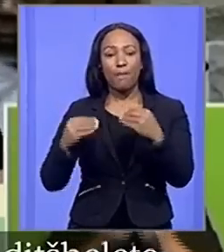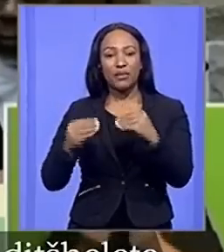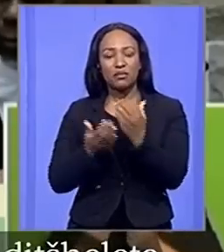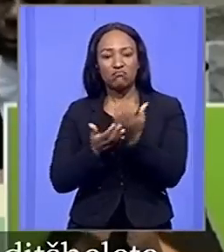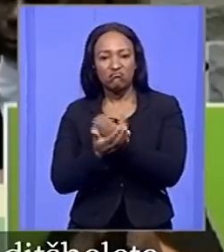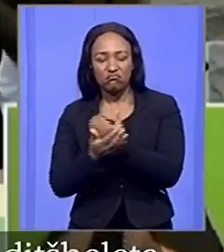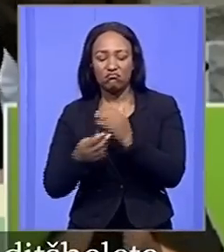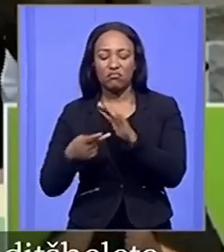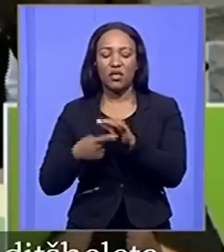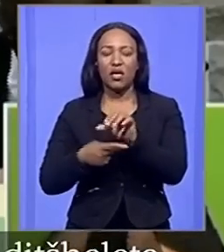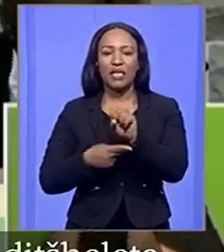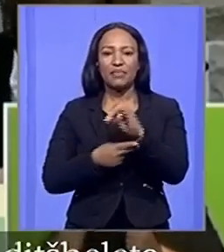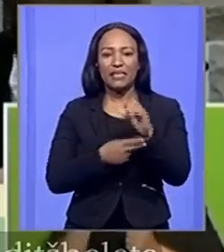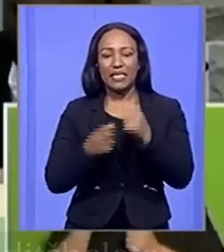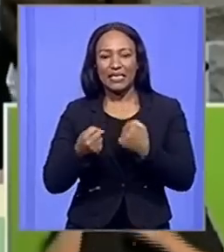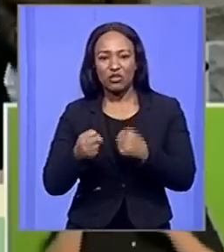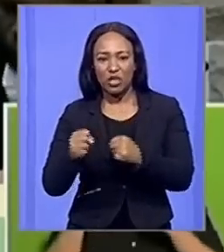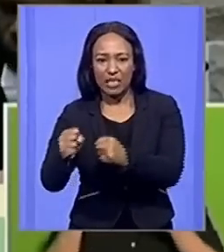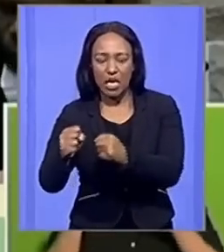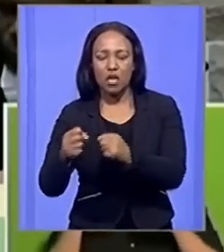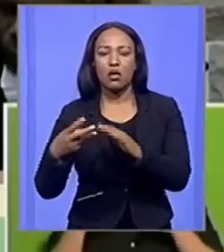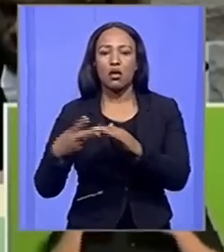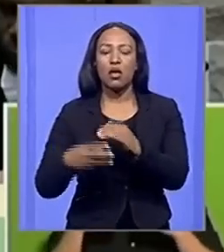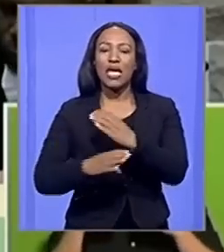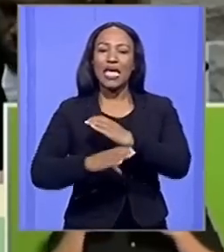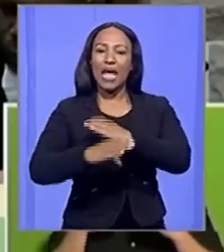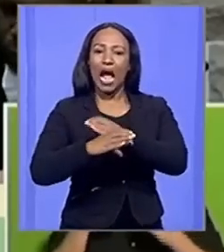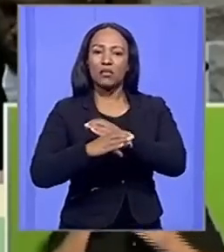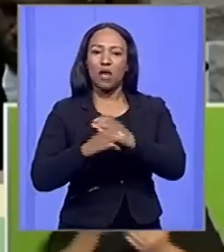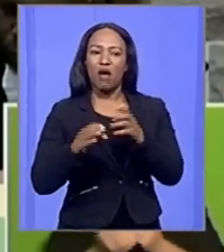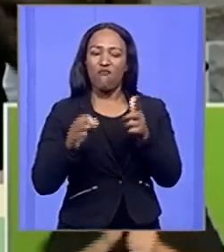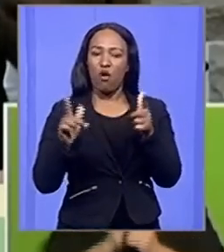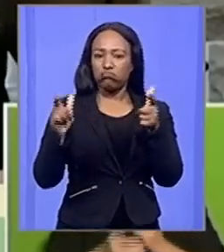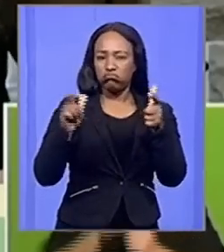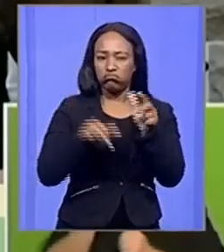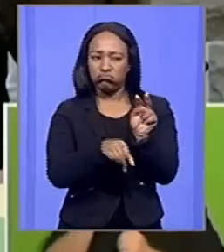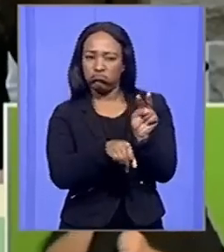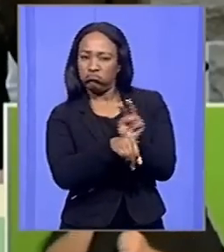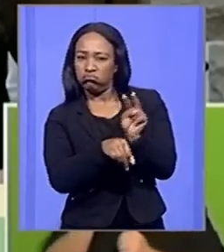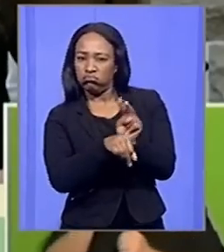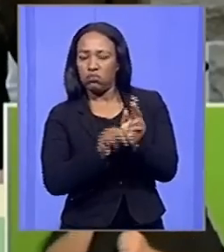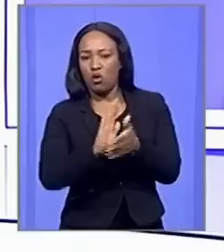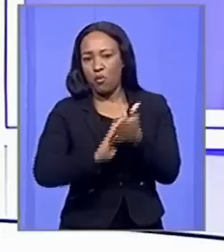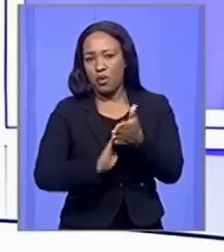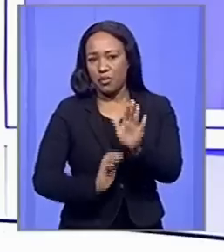the SABC strategy, and ICASA's regulatory compliance operations.